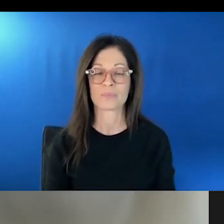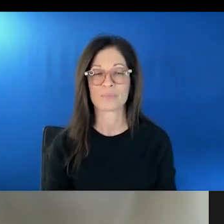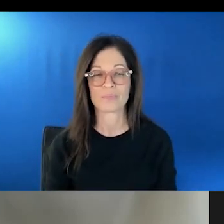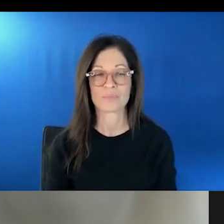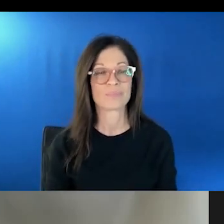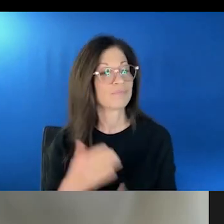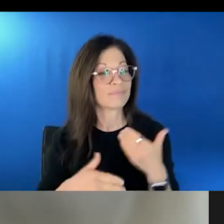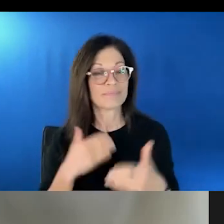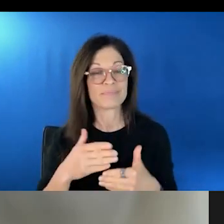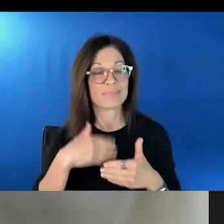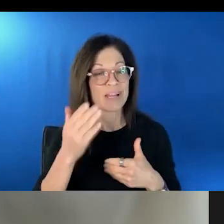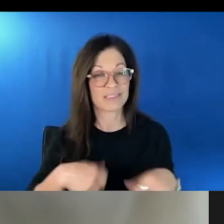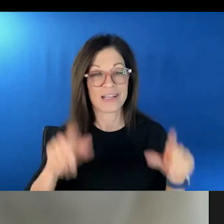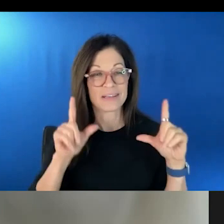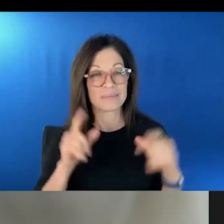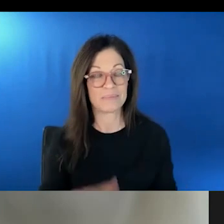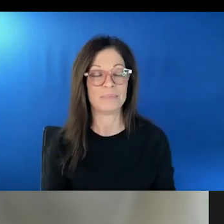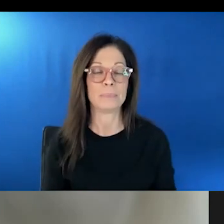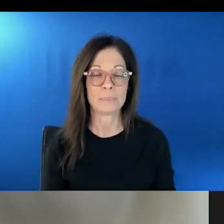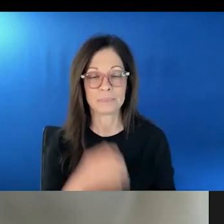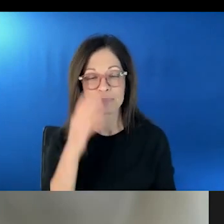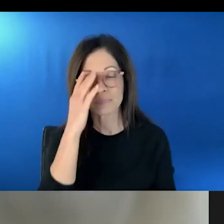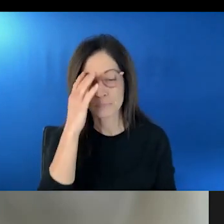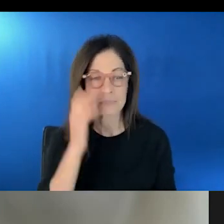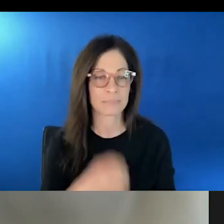Moving along, next slide.